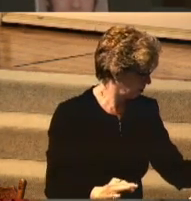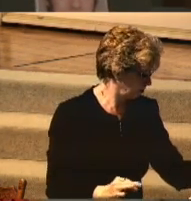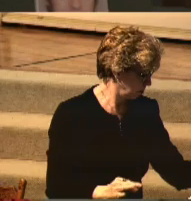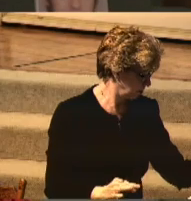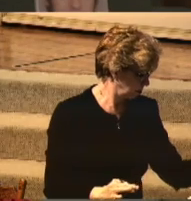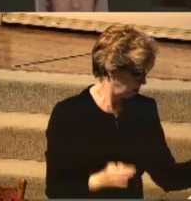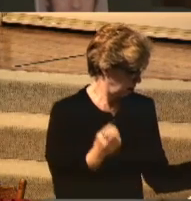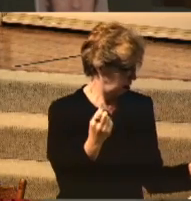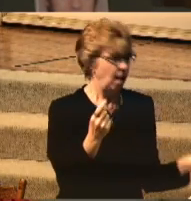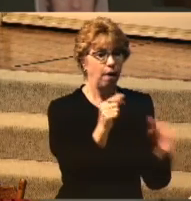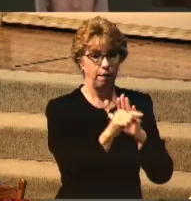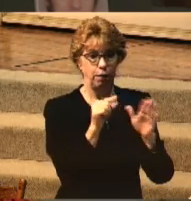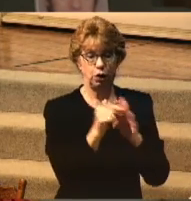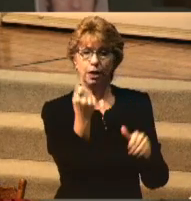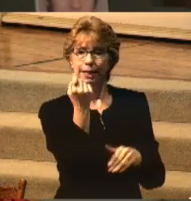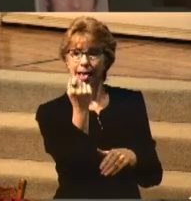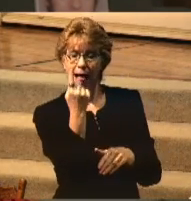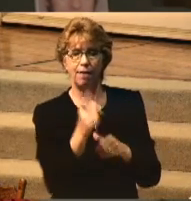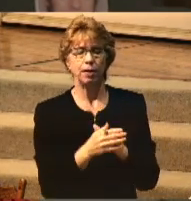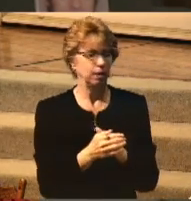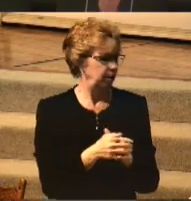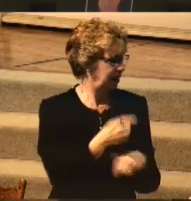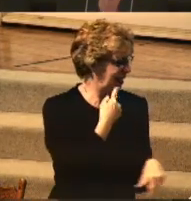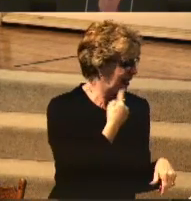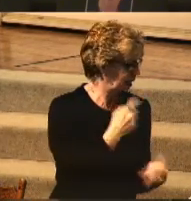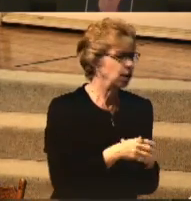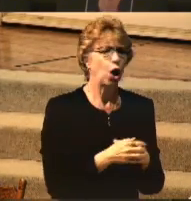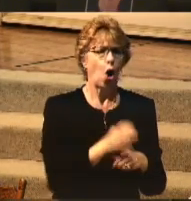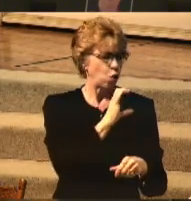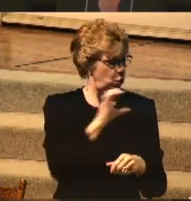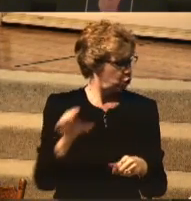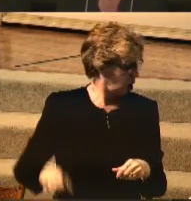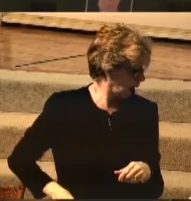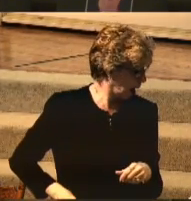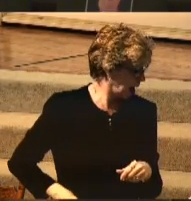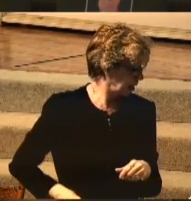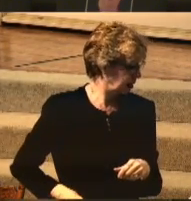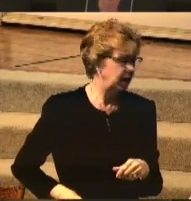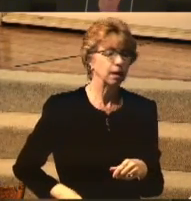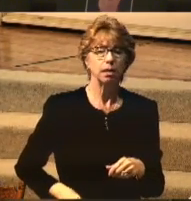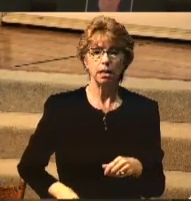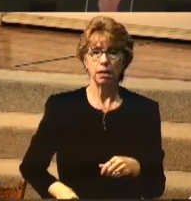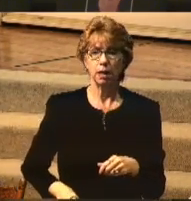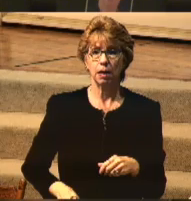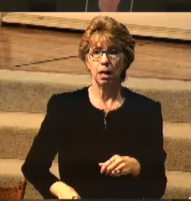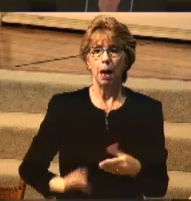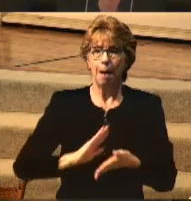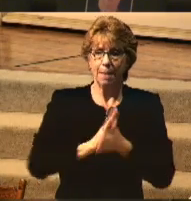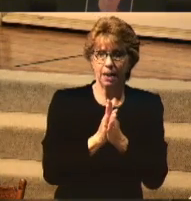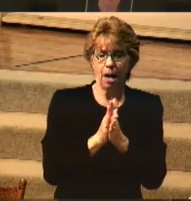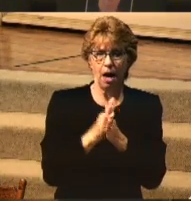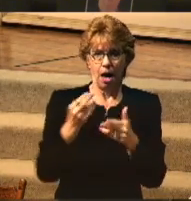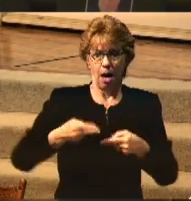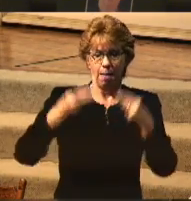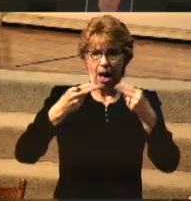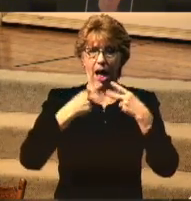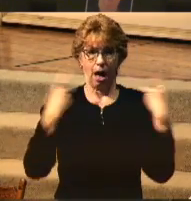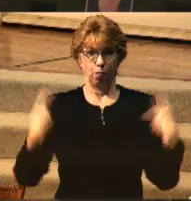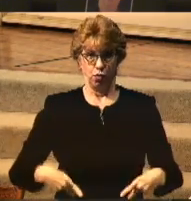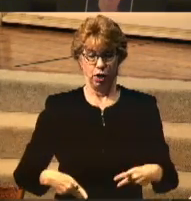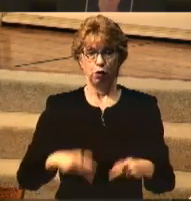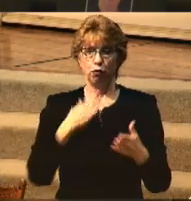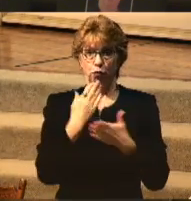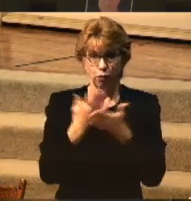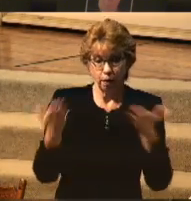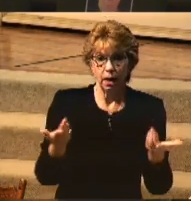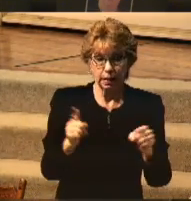In verse 11, Hebrews 9:11, the Bible says, "But Christ, being come in high priest of good things to come,